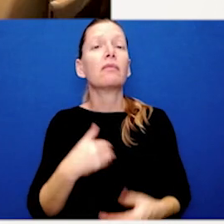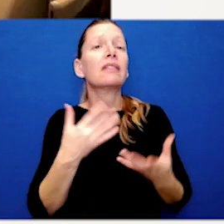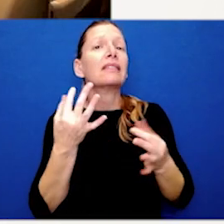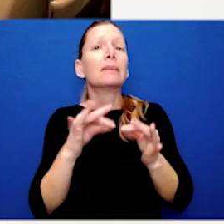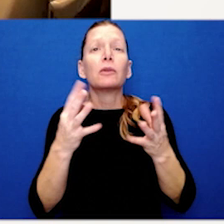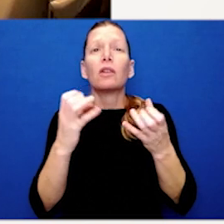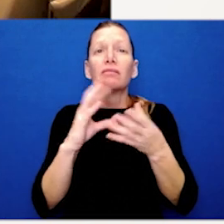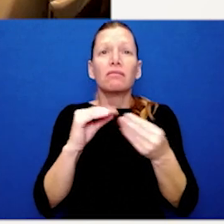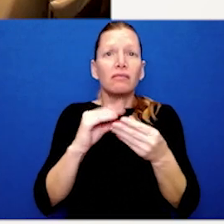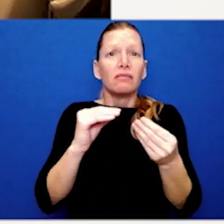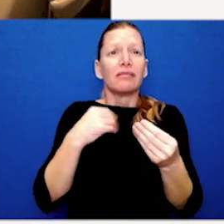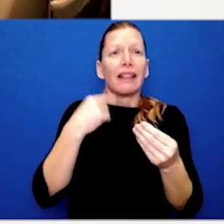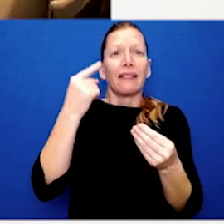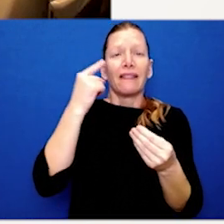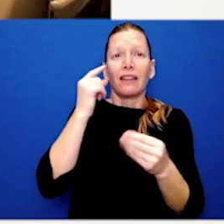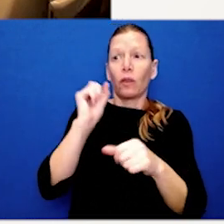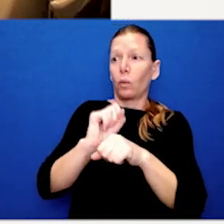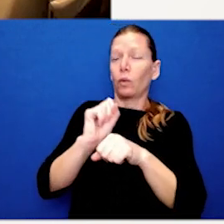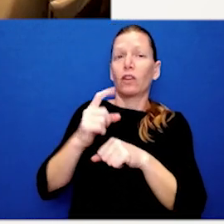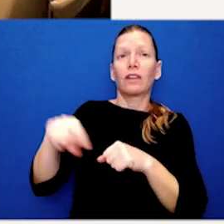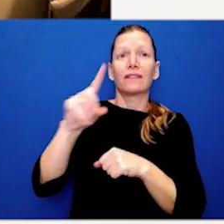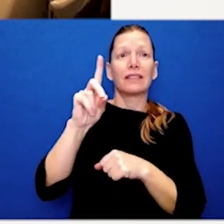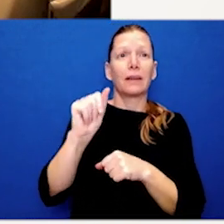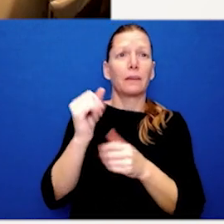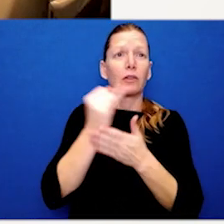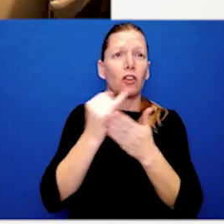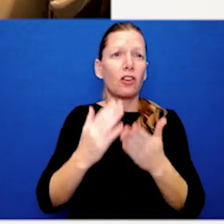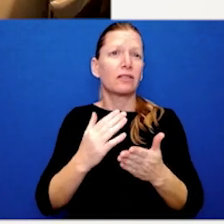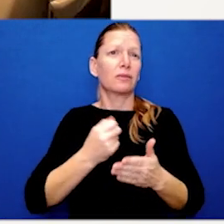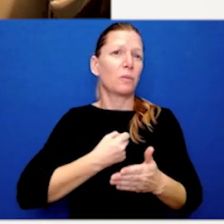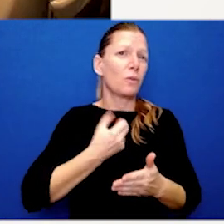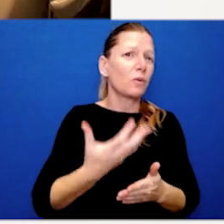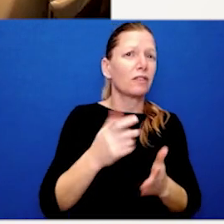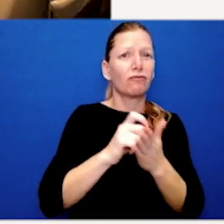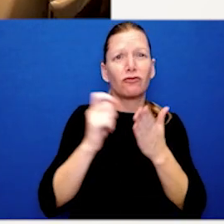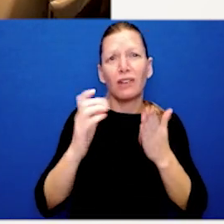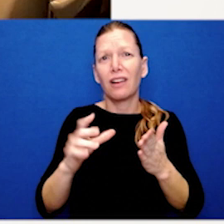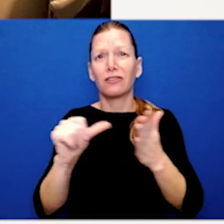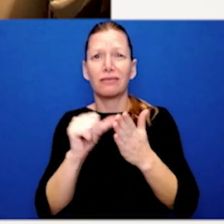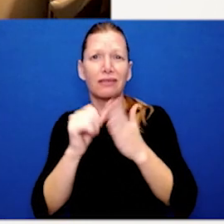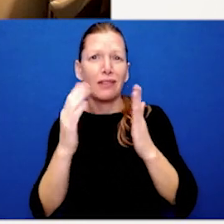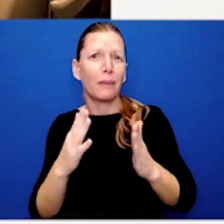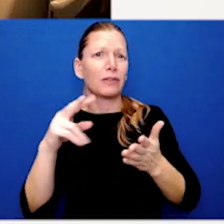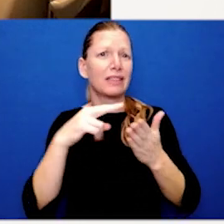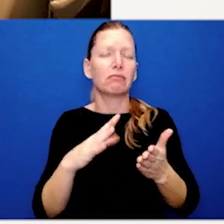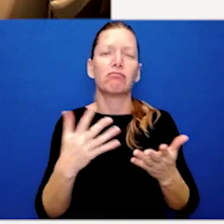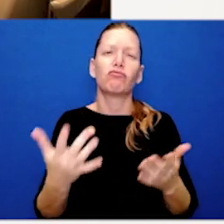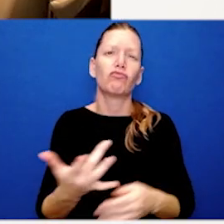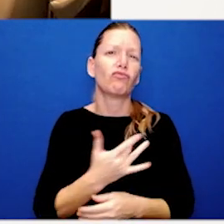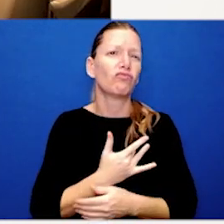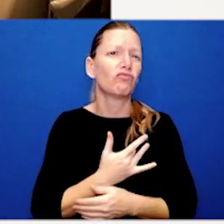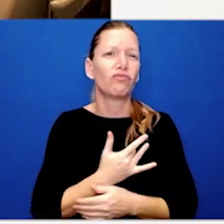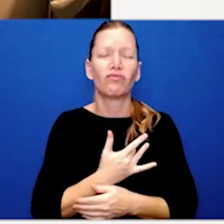that I think that the work of disabled artists, visual artists, poets, writers, sculptors,